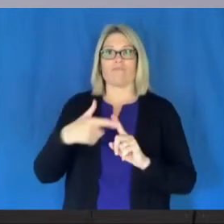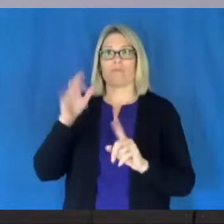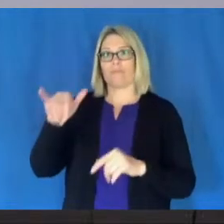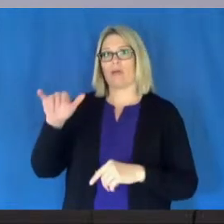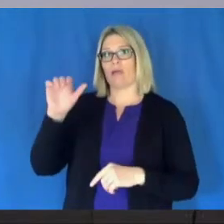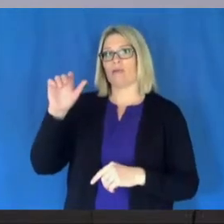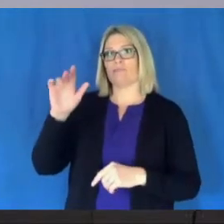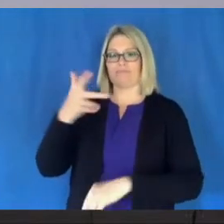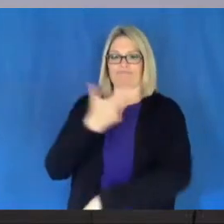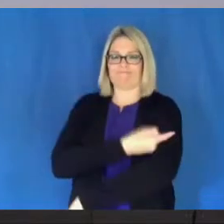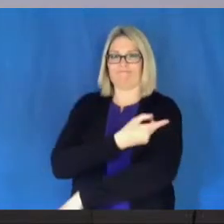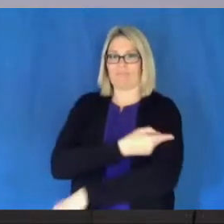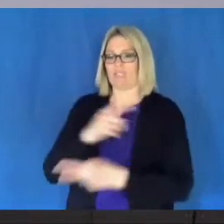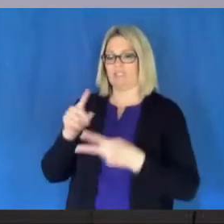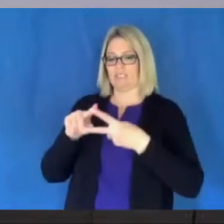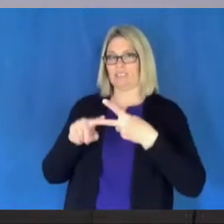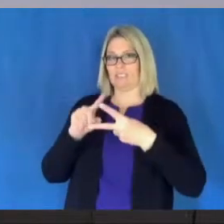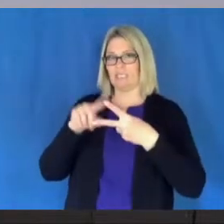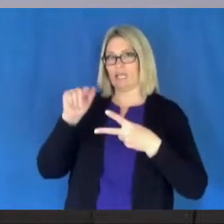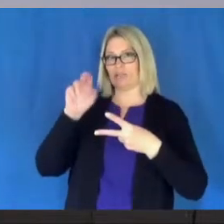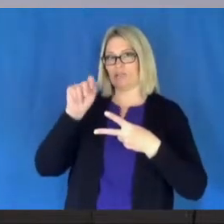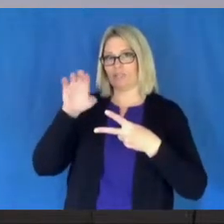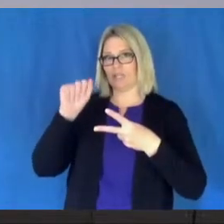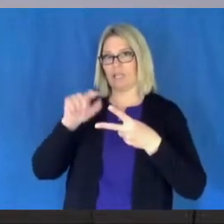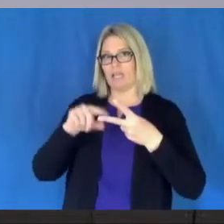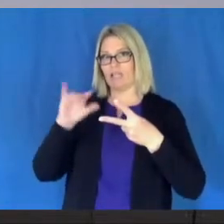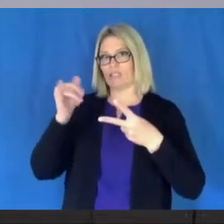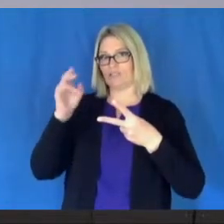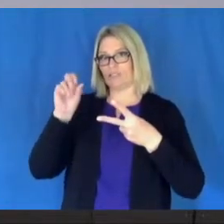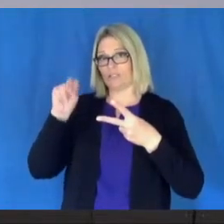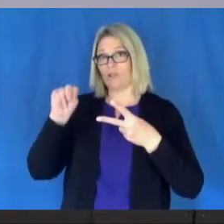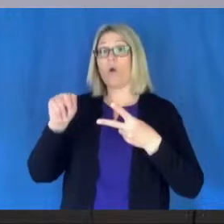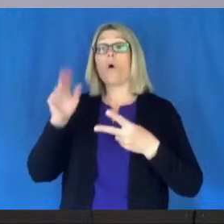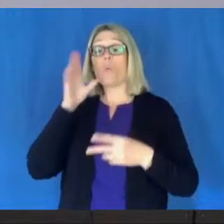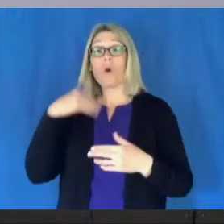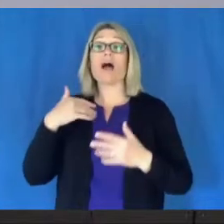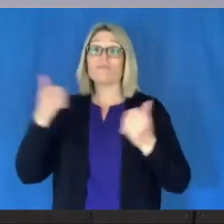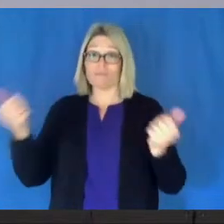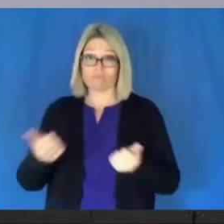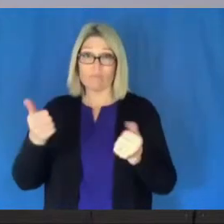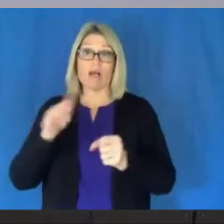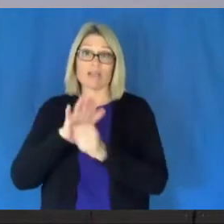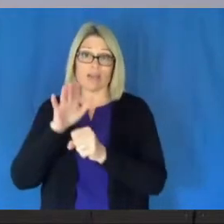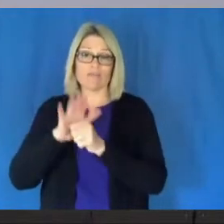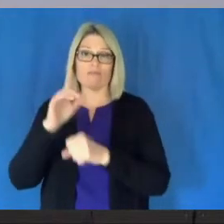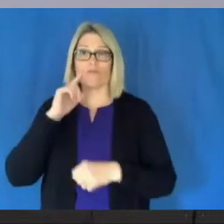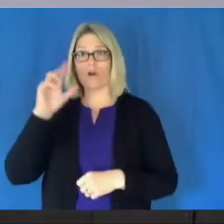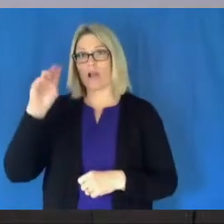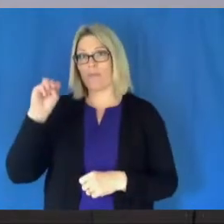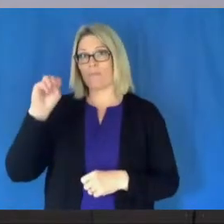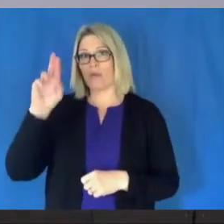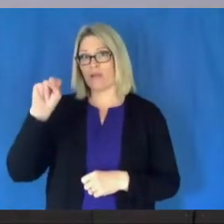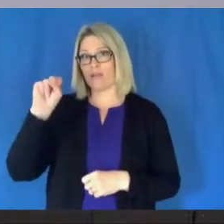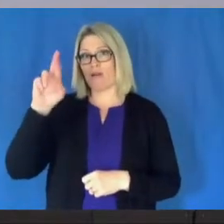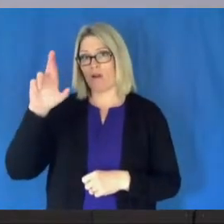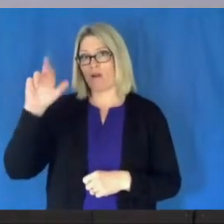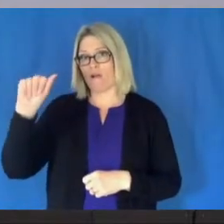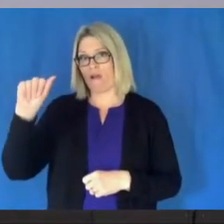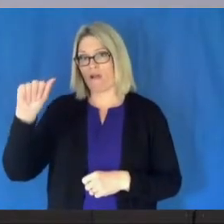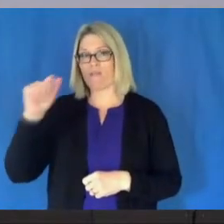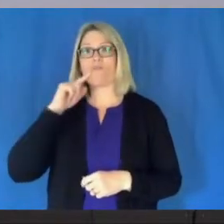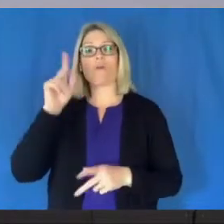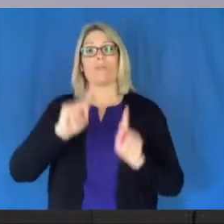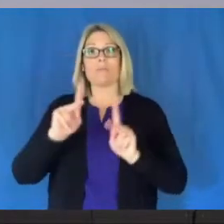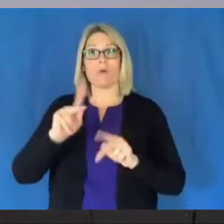So we're going to have enough vaccine for the mRNA vaccine for all islanders,